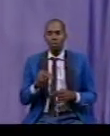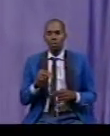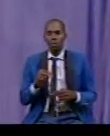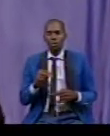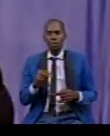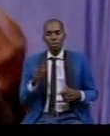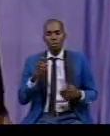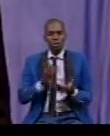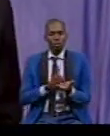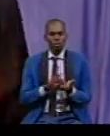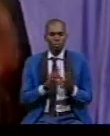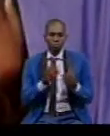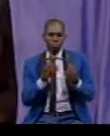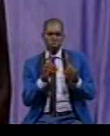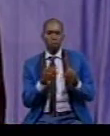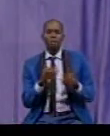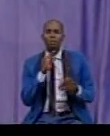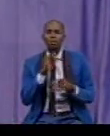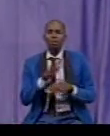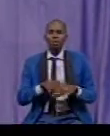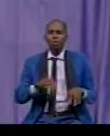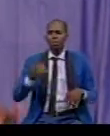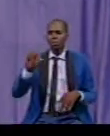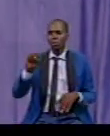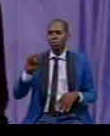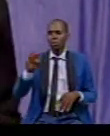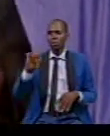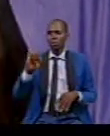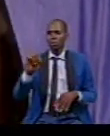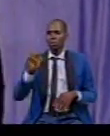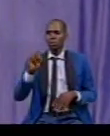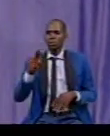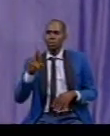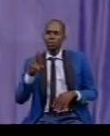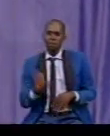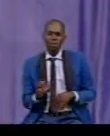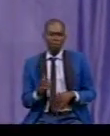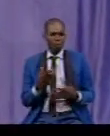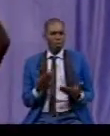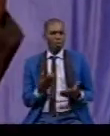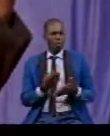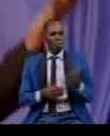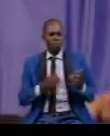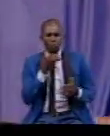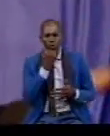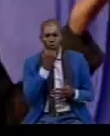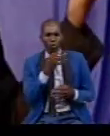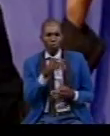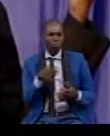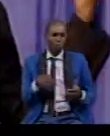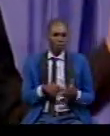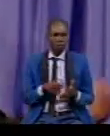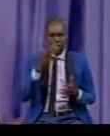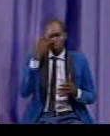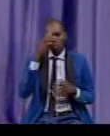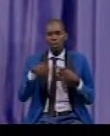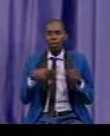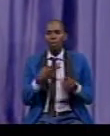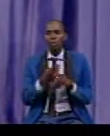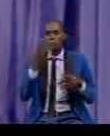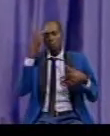will help us. Me in particular. Me in